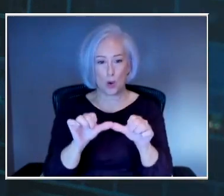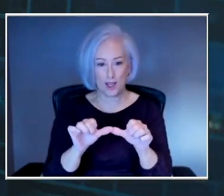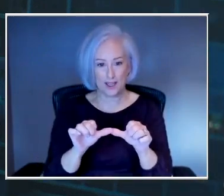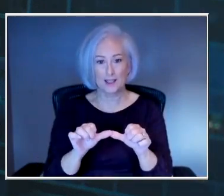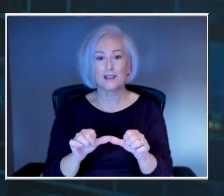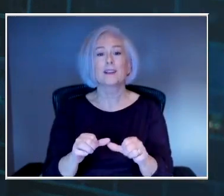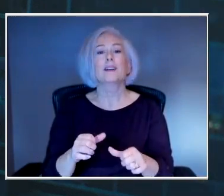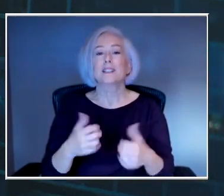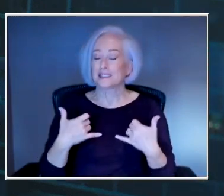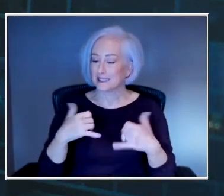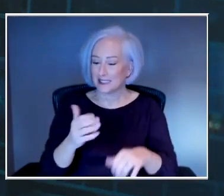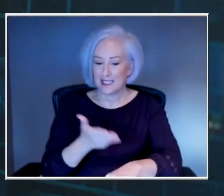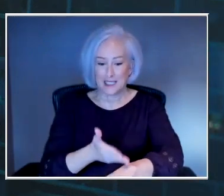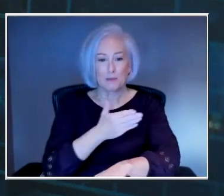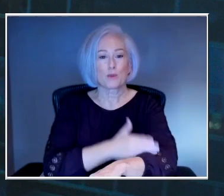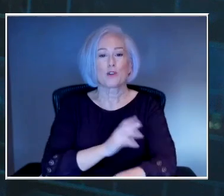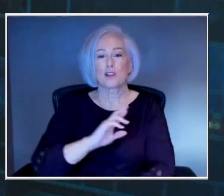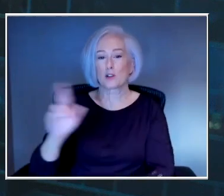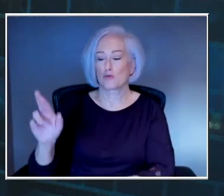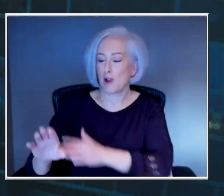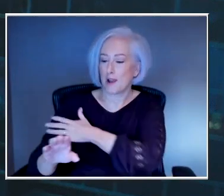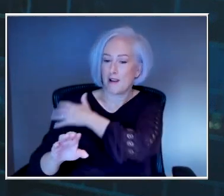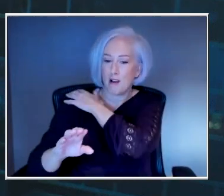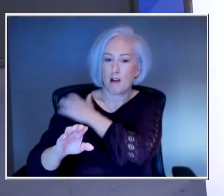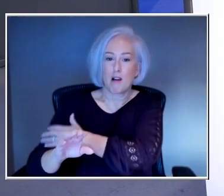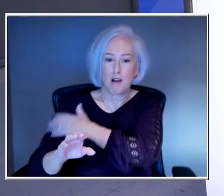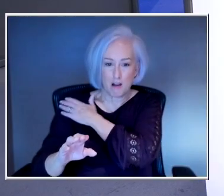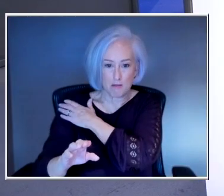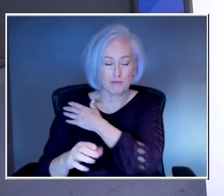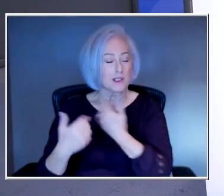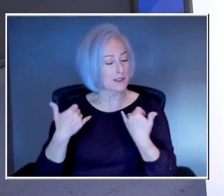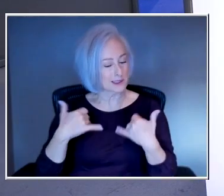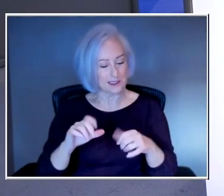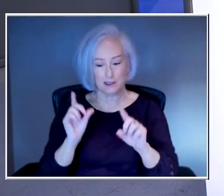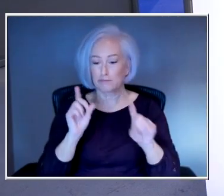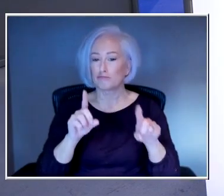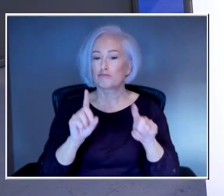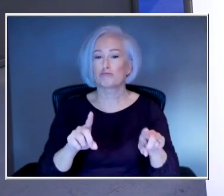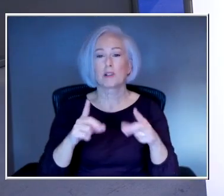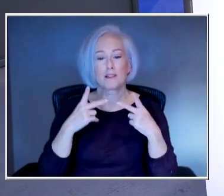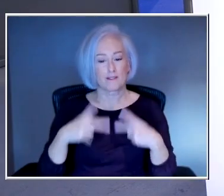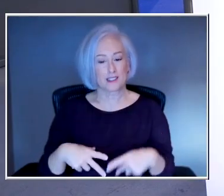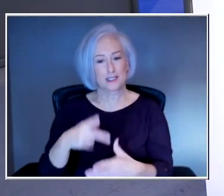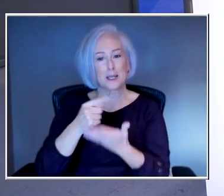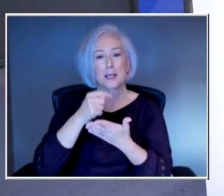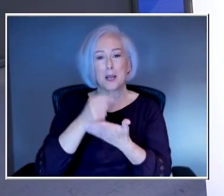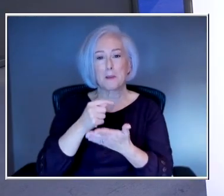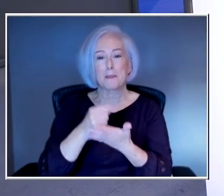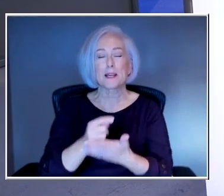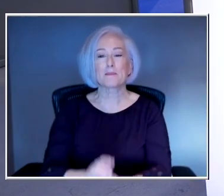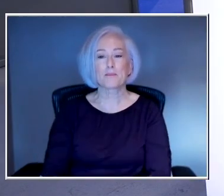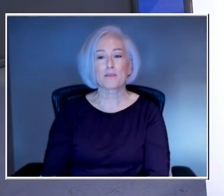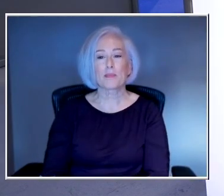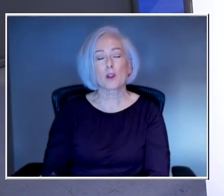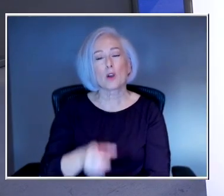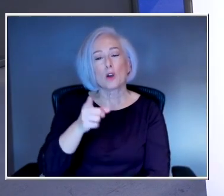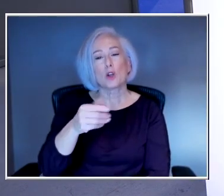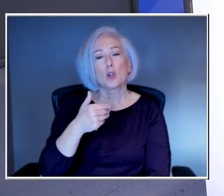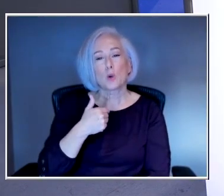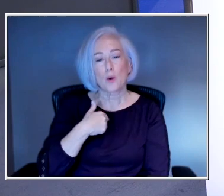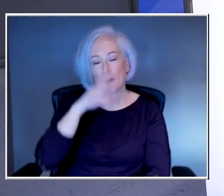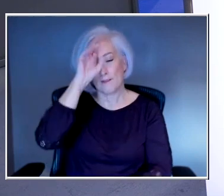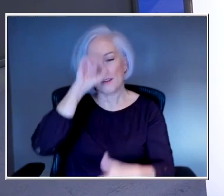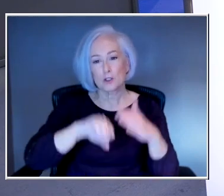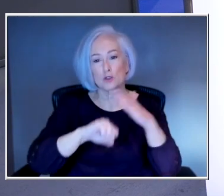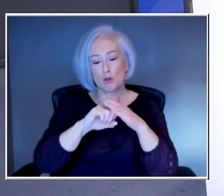upper extremity and lower extremity. You helped create the Stroke Survivors Support Group. Why was